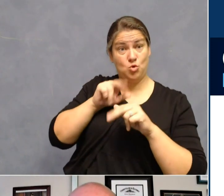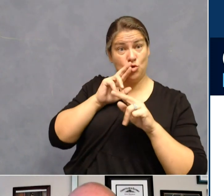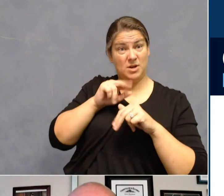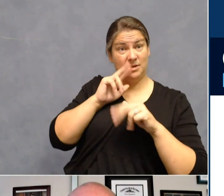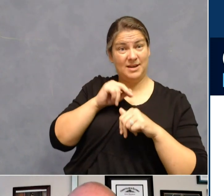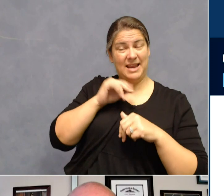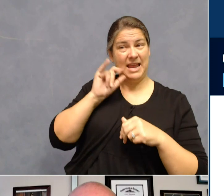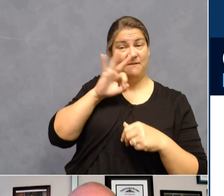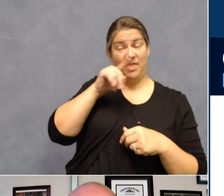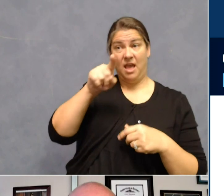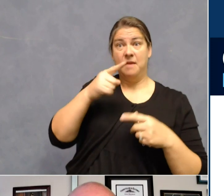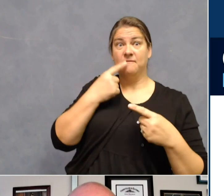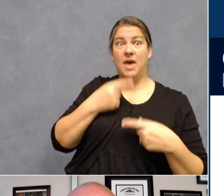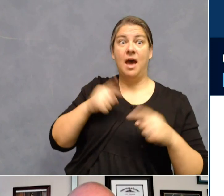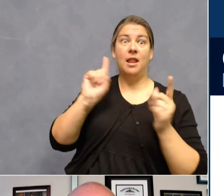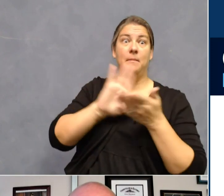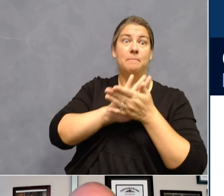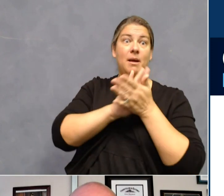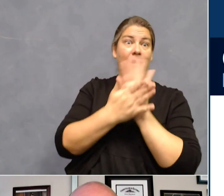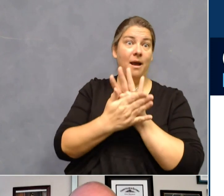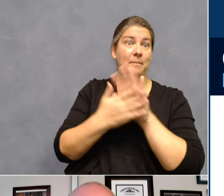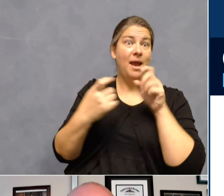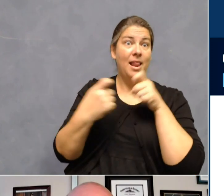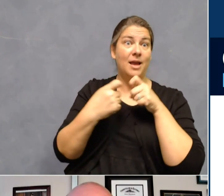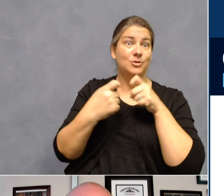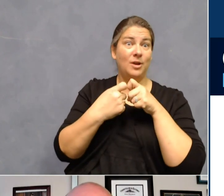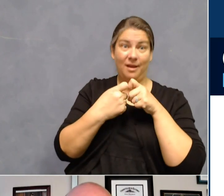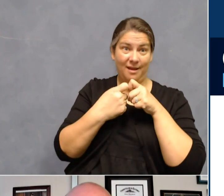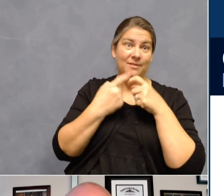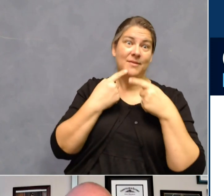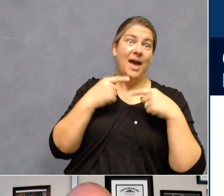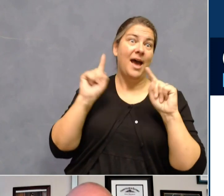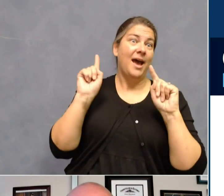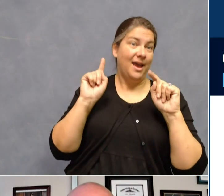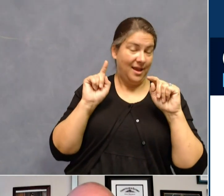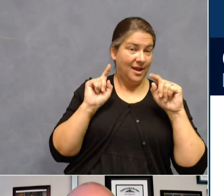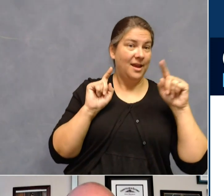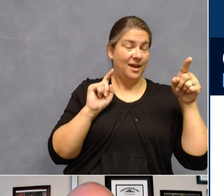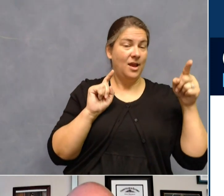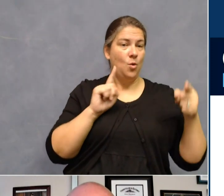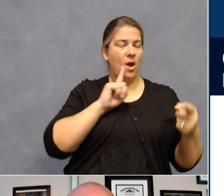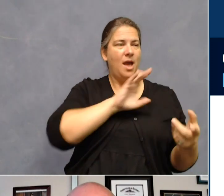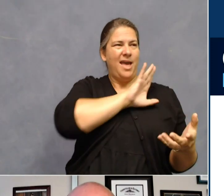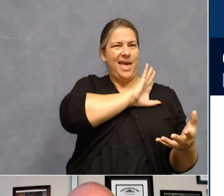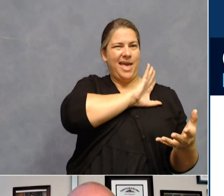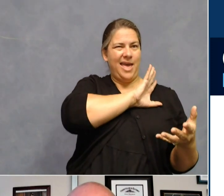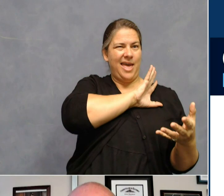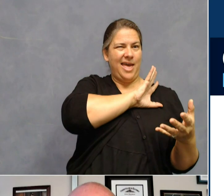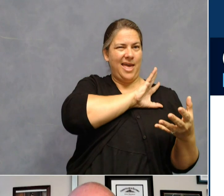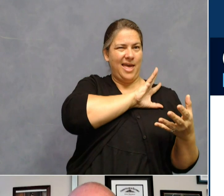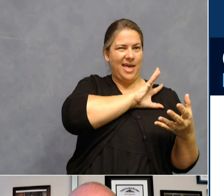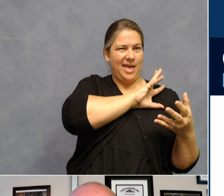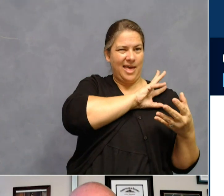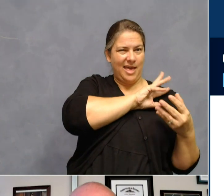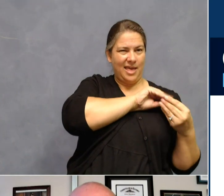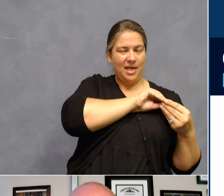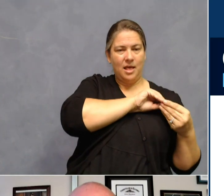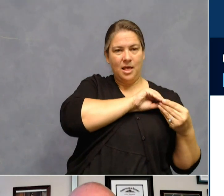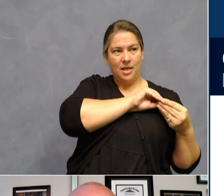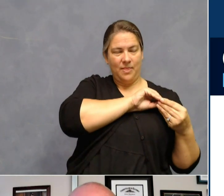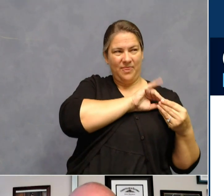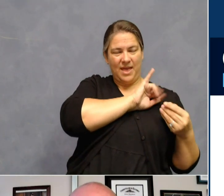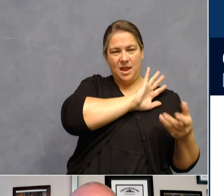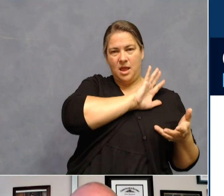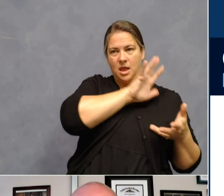reports, those will be auto-filtered, so only their most recent 7 days of lab reports are included. That's very